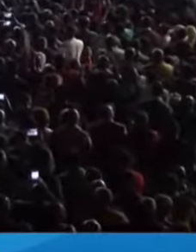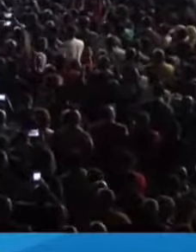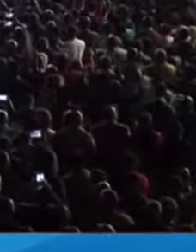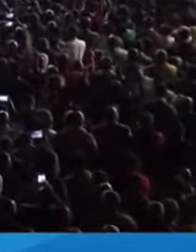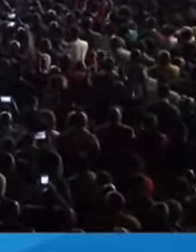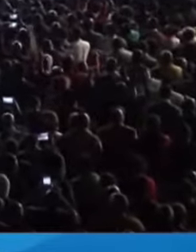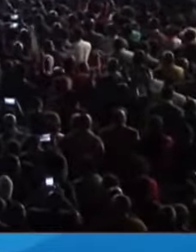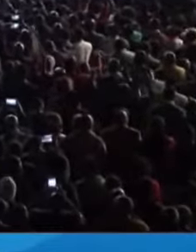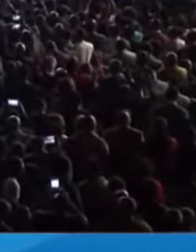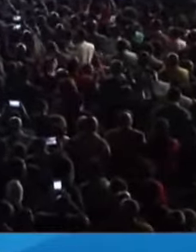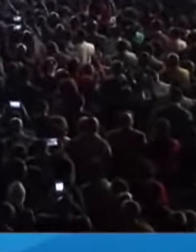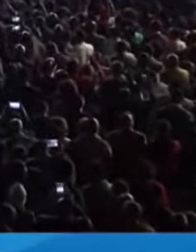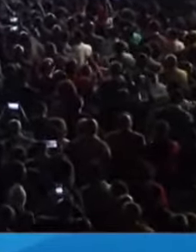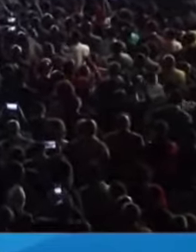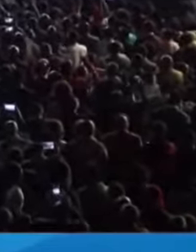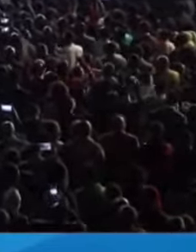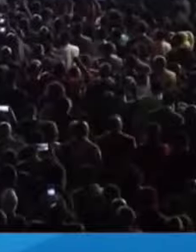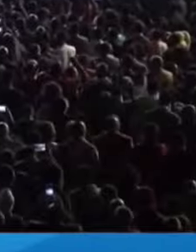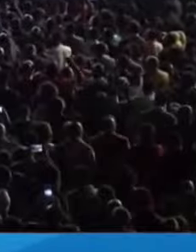recovered